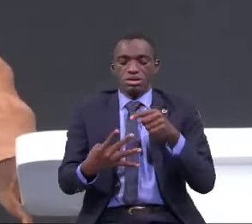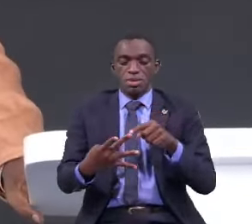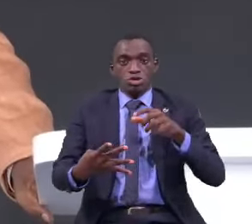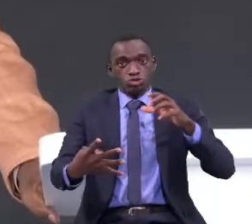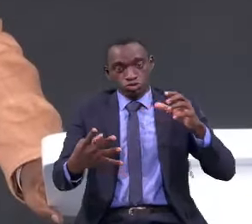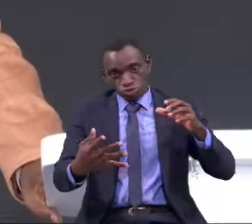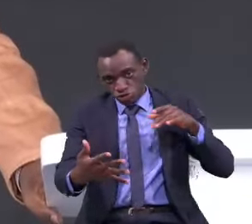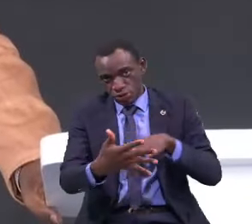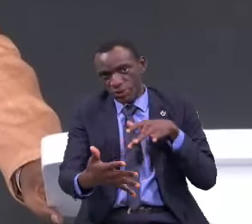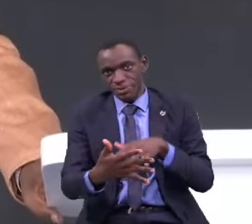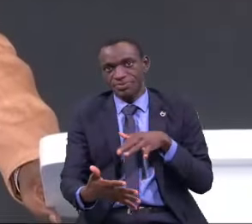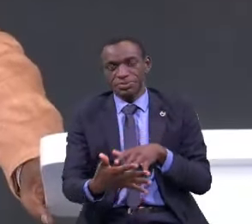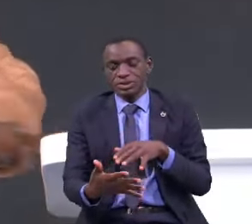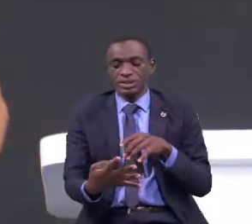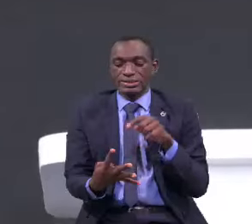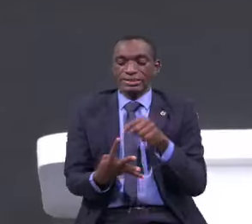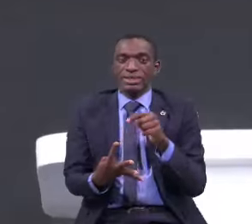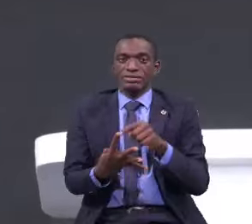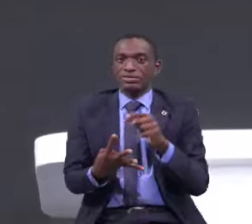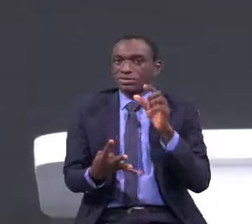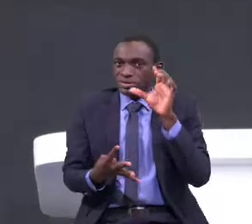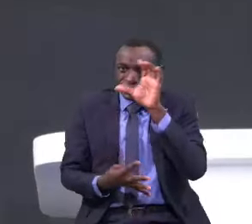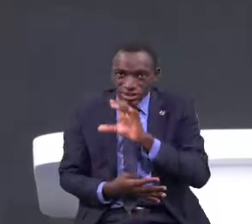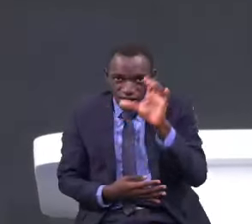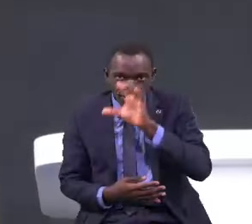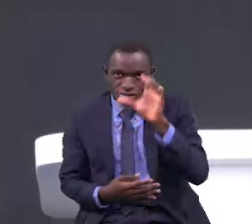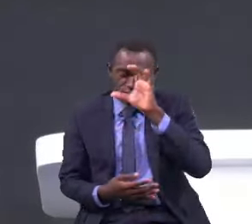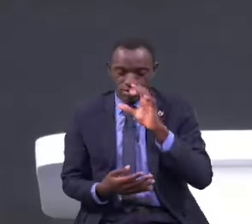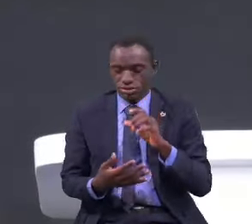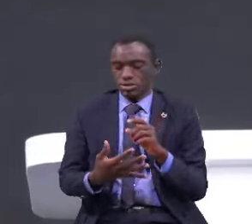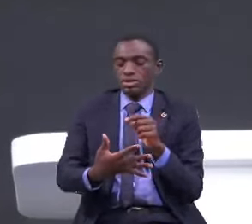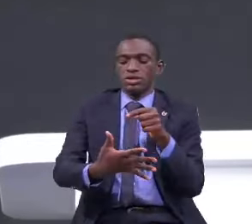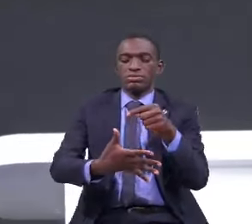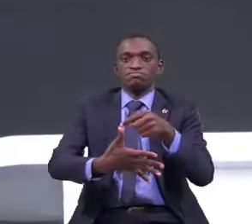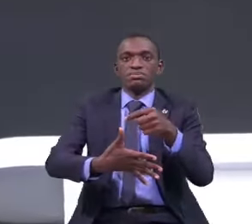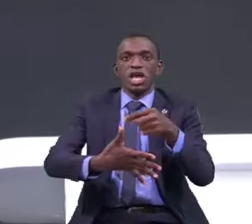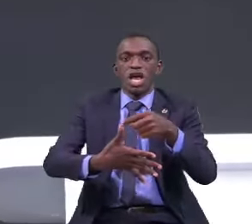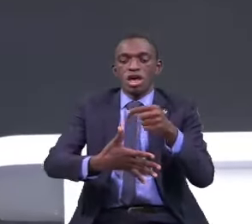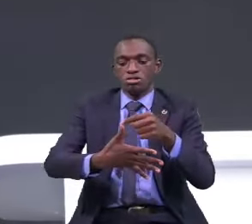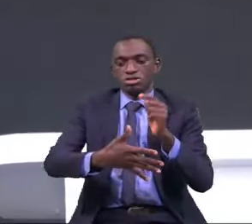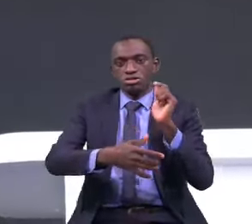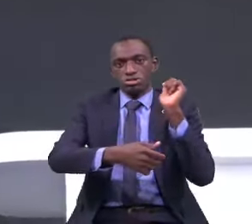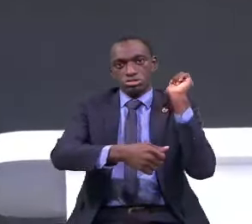I search, I subdue. I